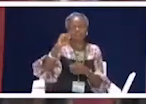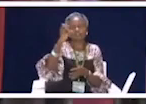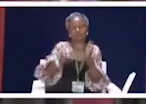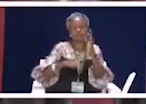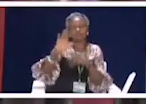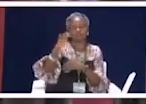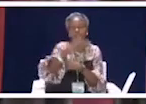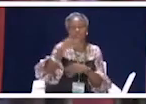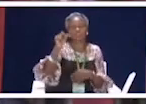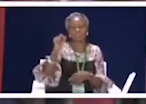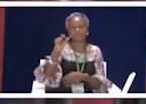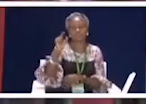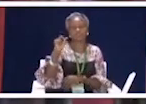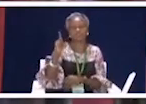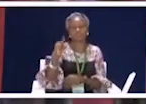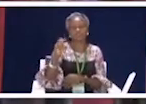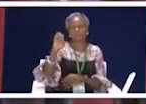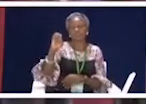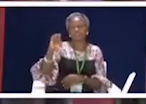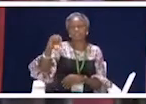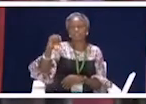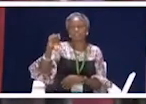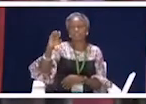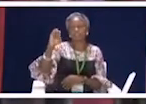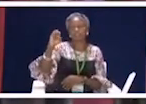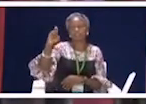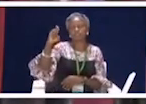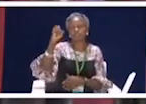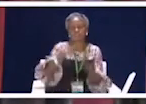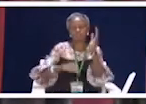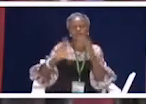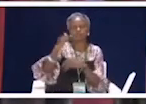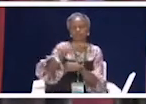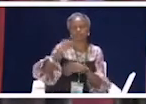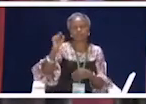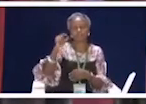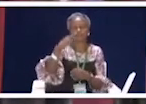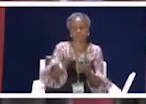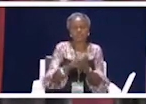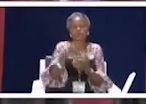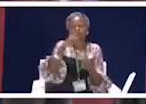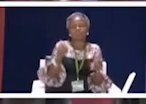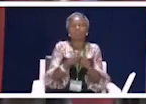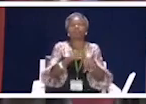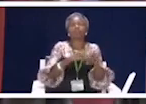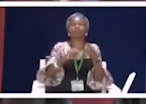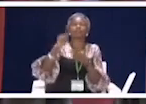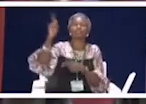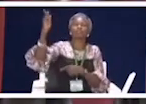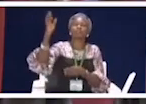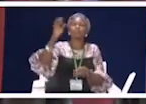11. Exodus chapter 15, verse 11 says, we is like unto thee,